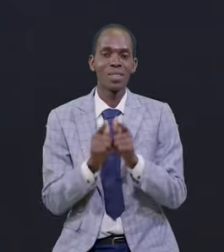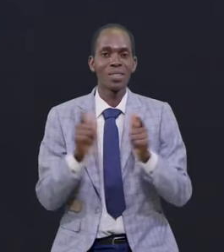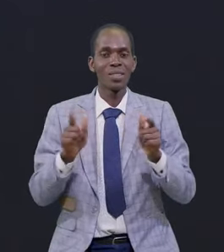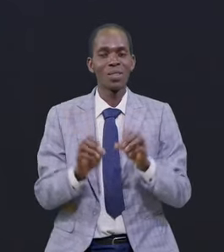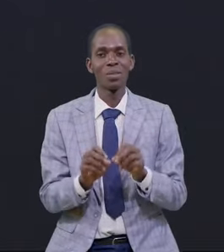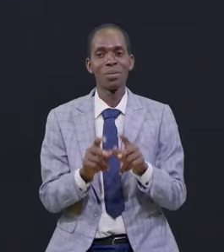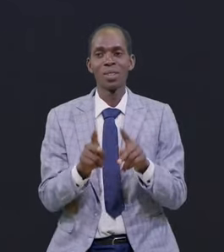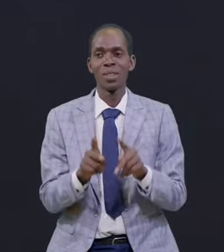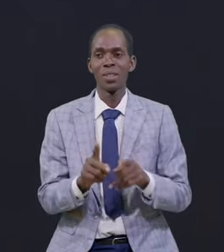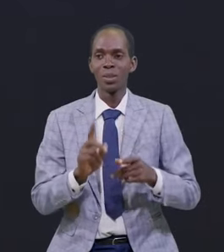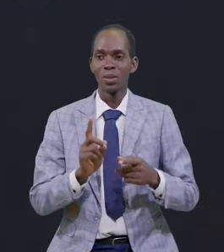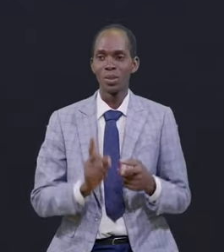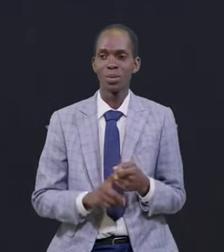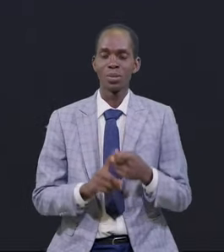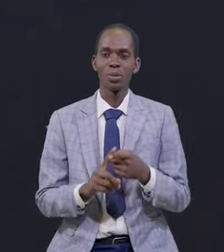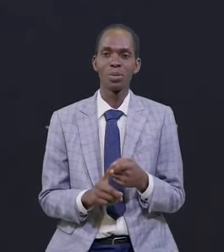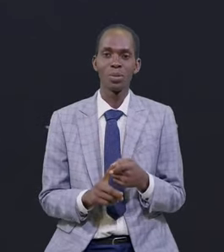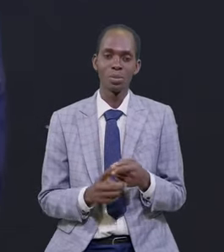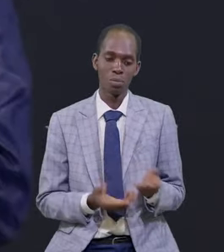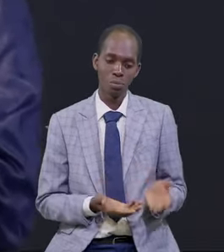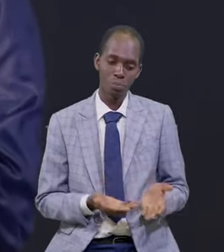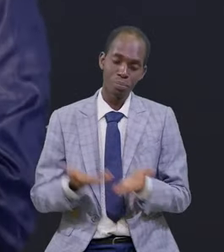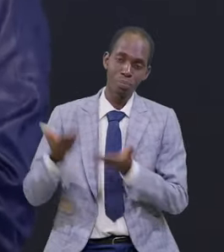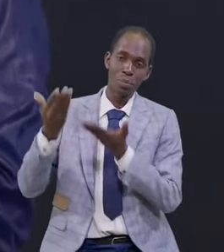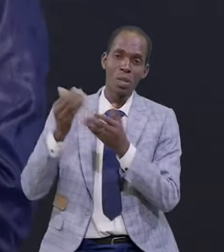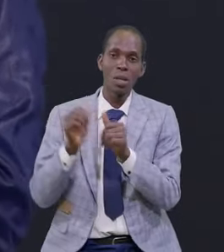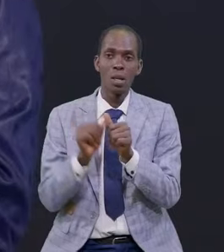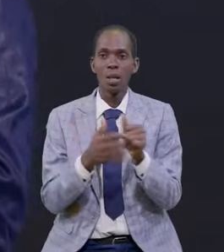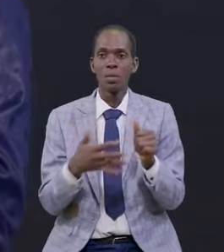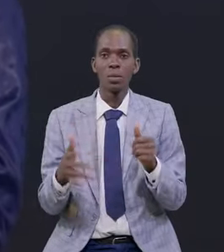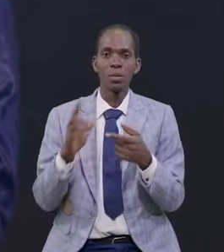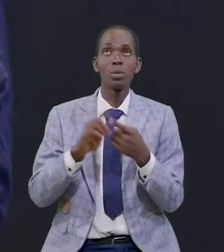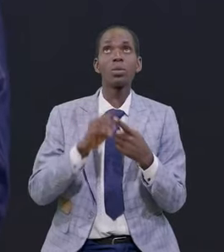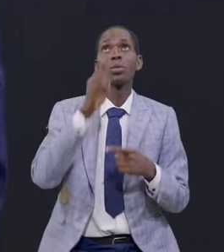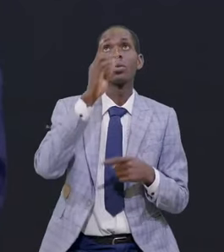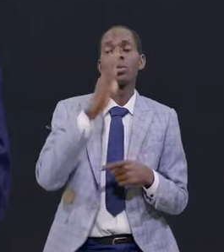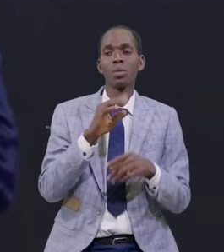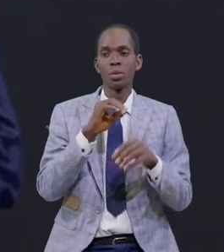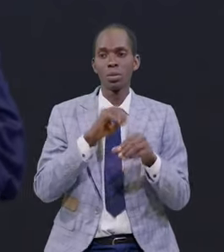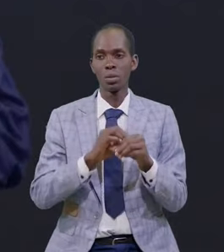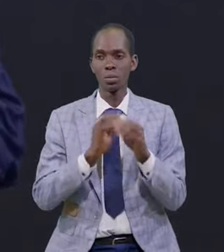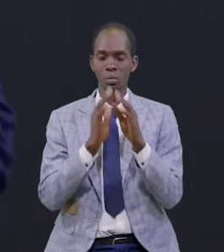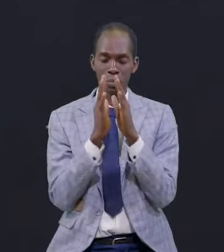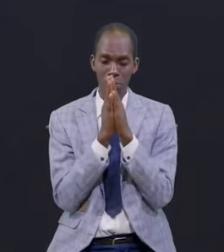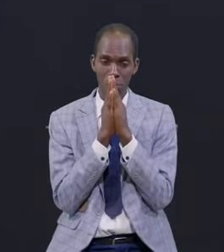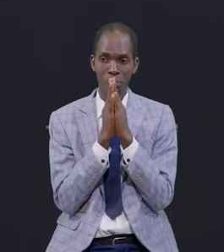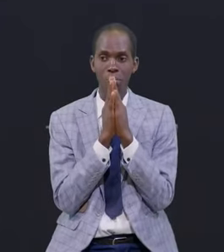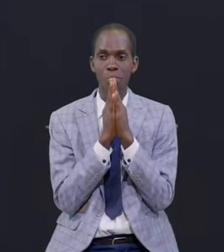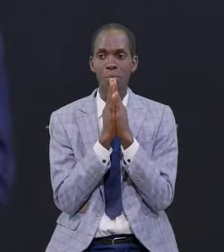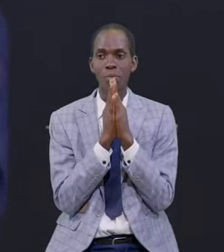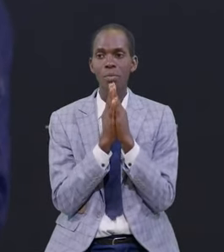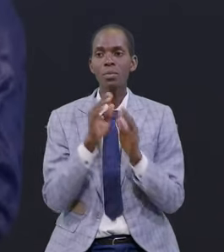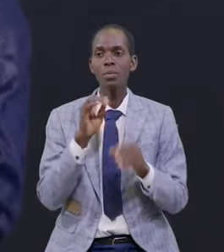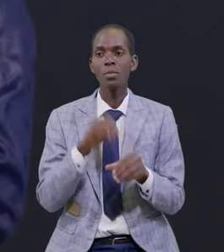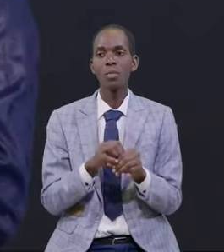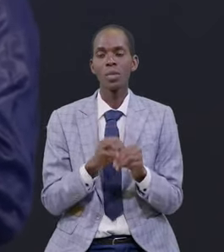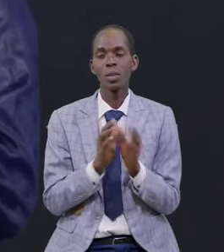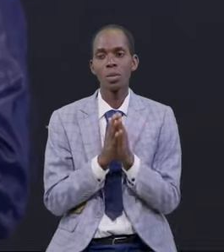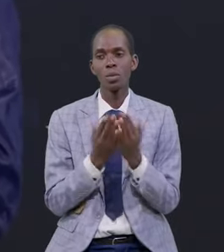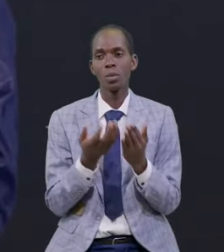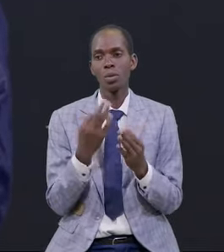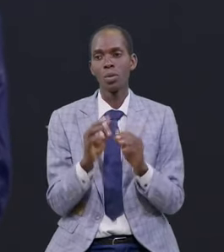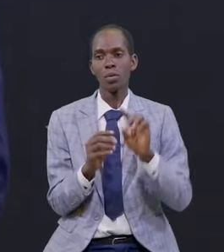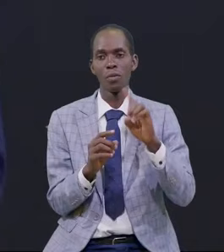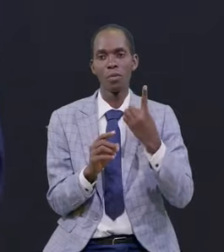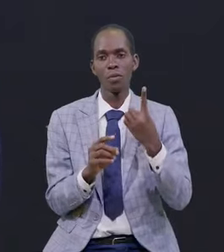Everything To God In Prayer in First Peter